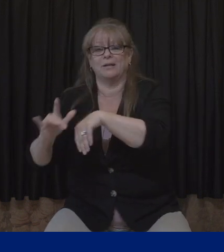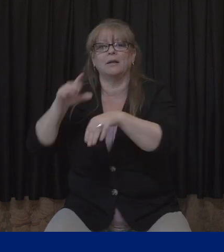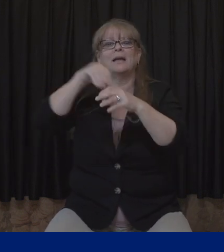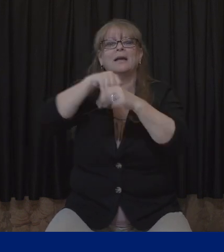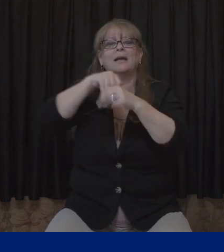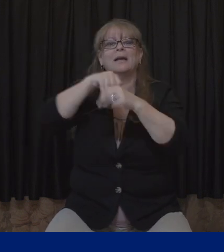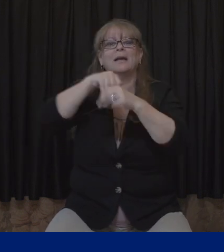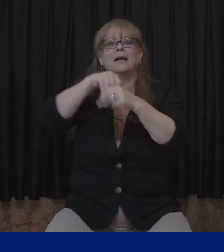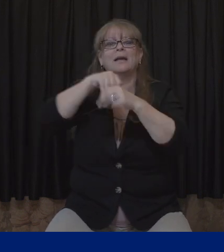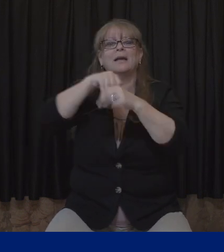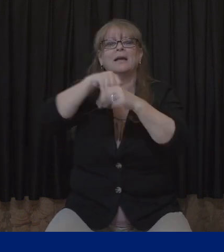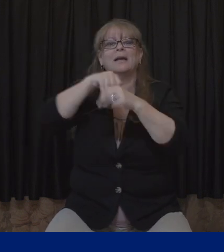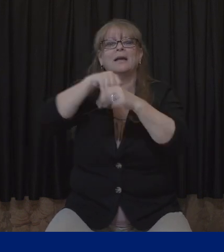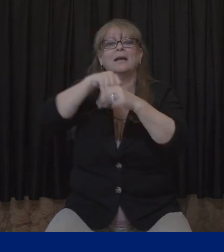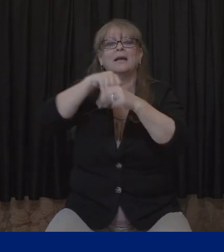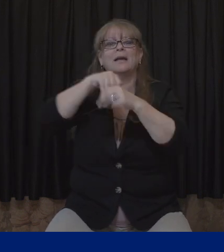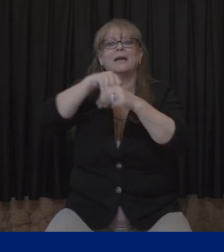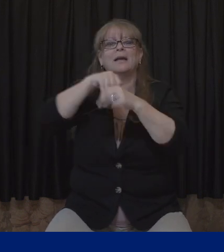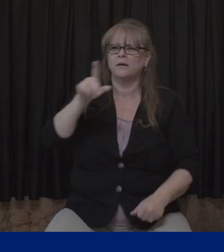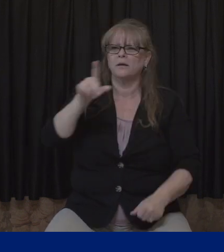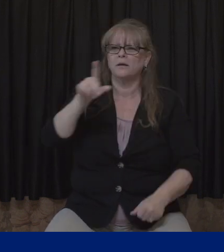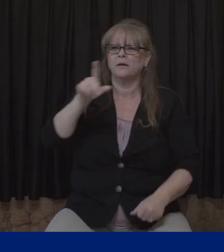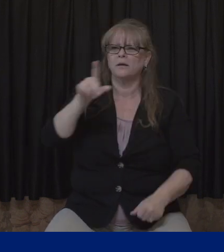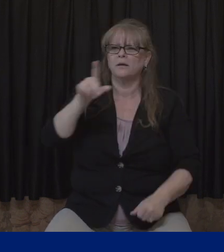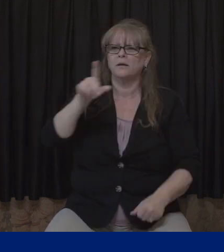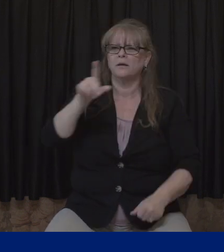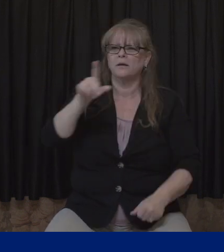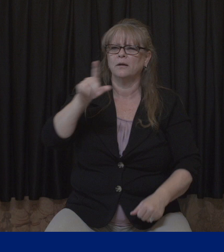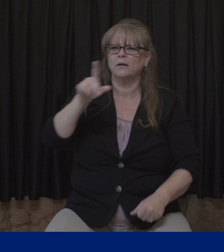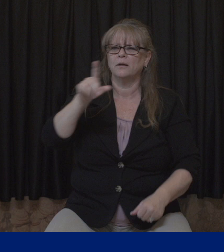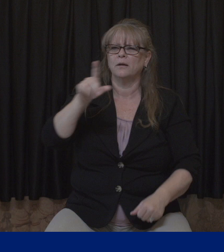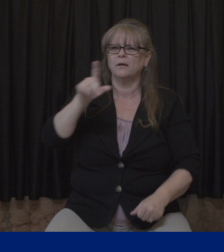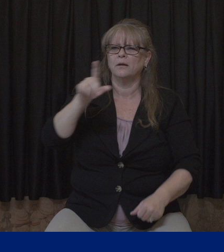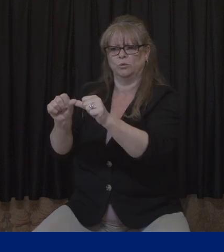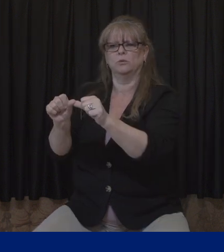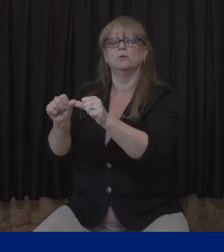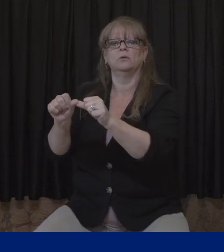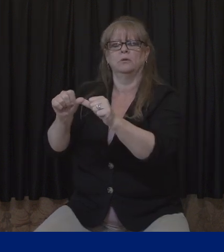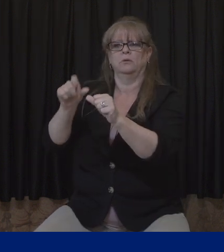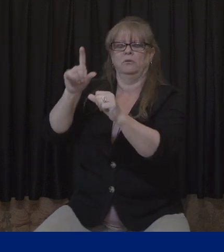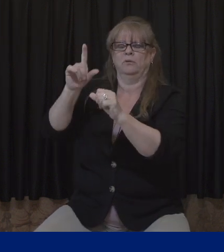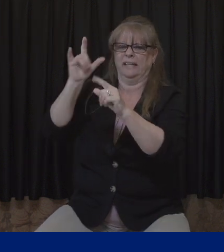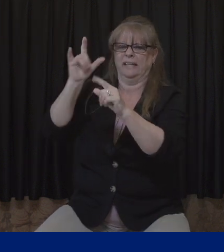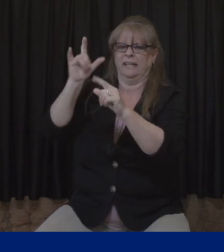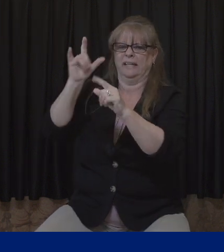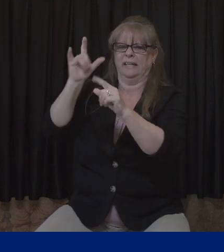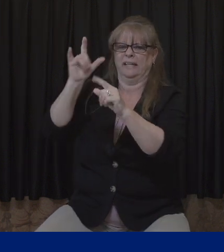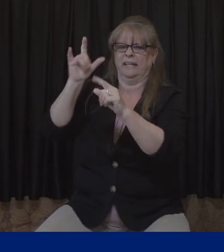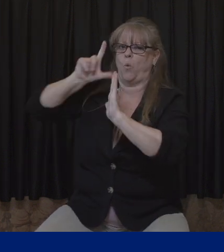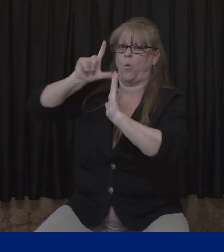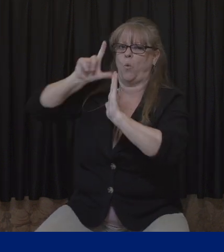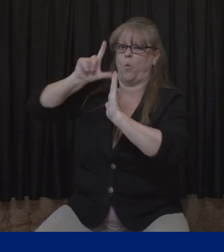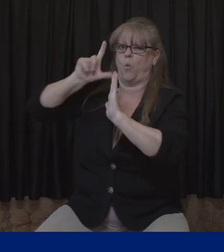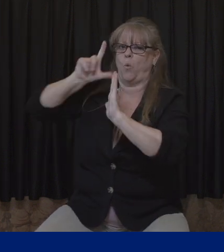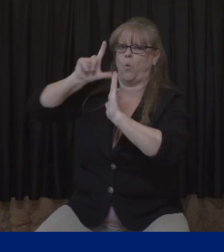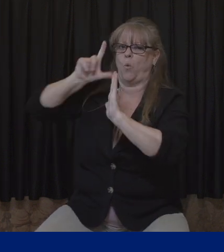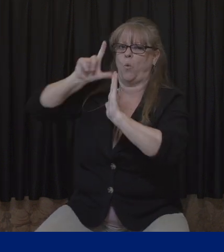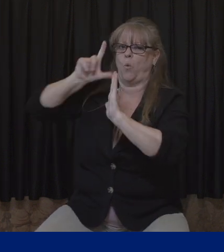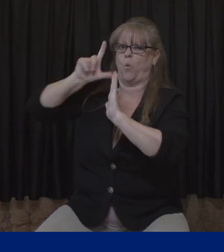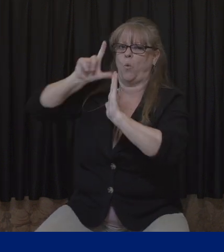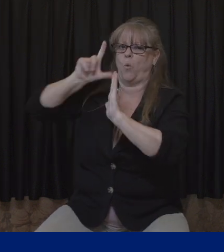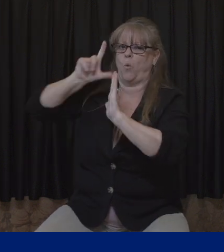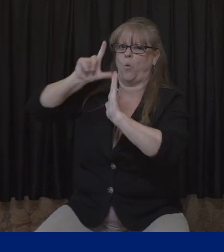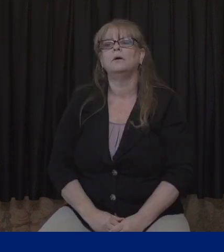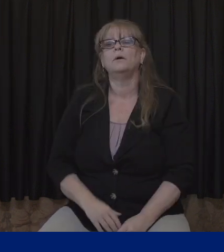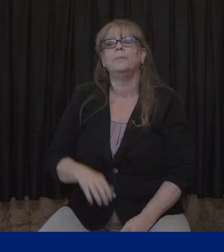sustainable way for many weeks and months. In short, we've met the criteria for success that we laid out over a month ago